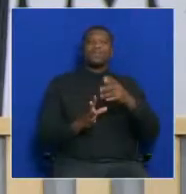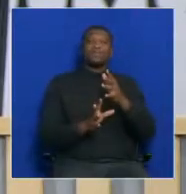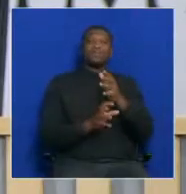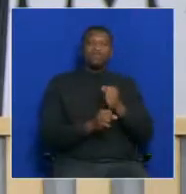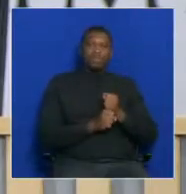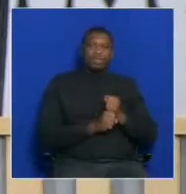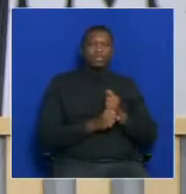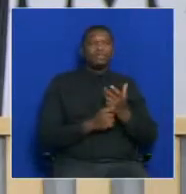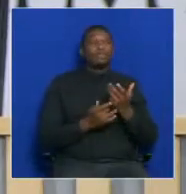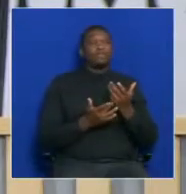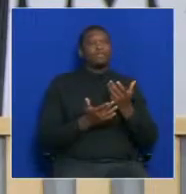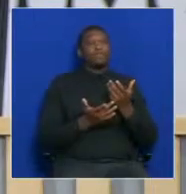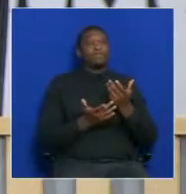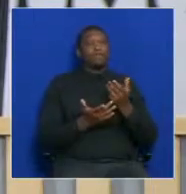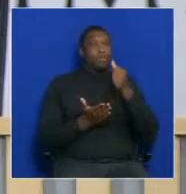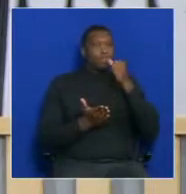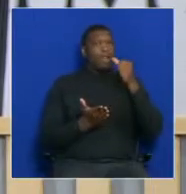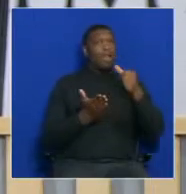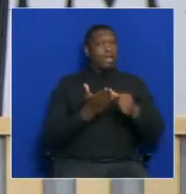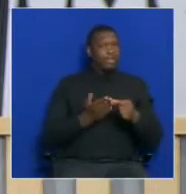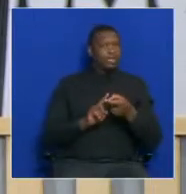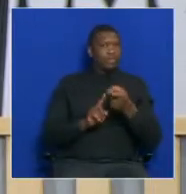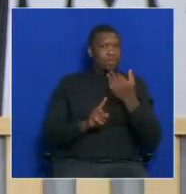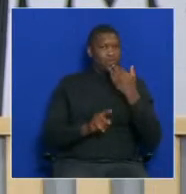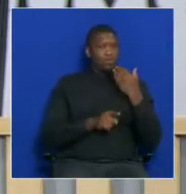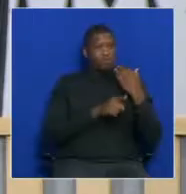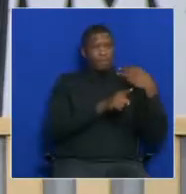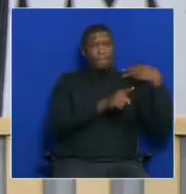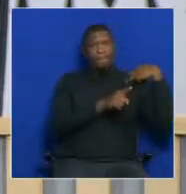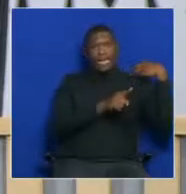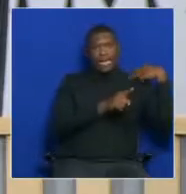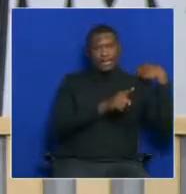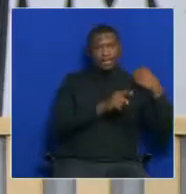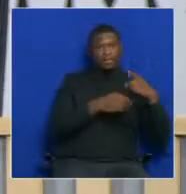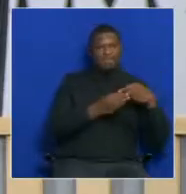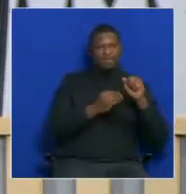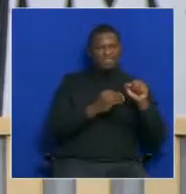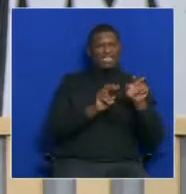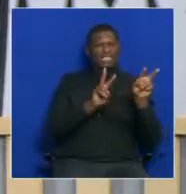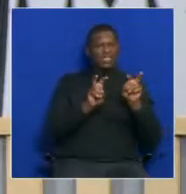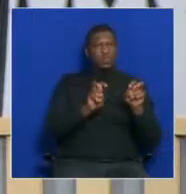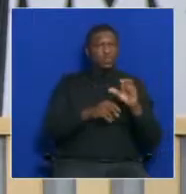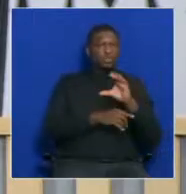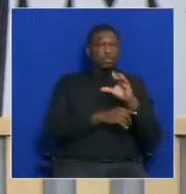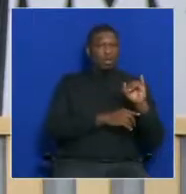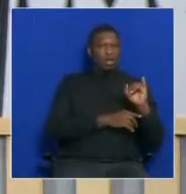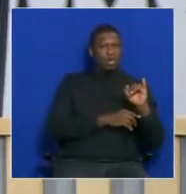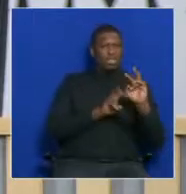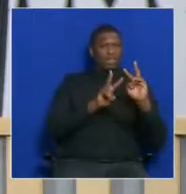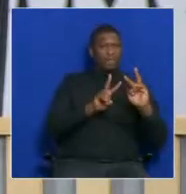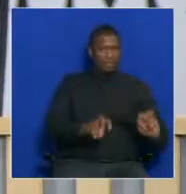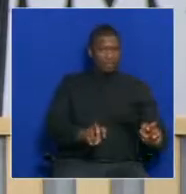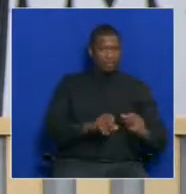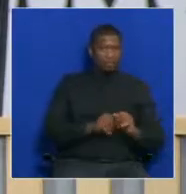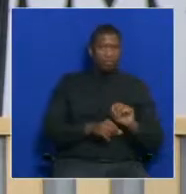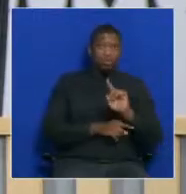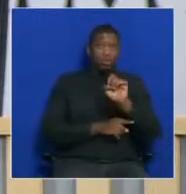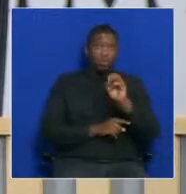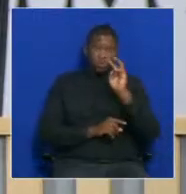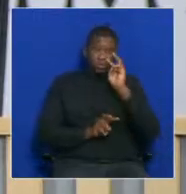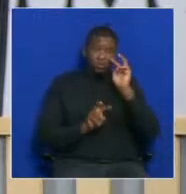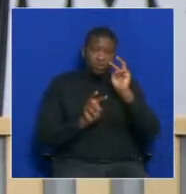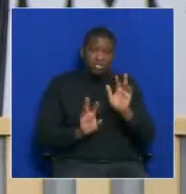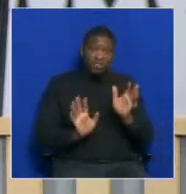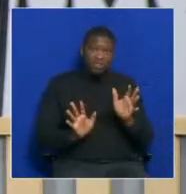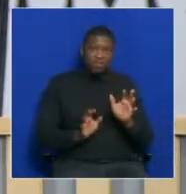correspondence from the minister about this CI investigation. Did you see that correspondence? No, I had not seen it.